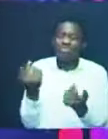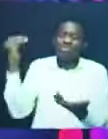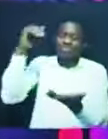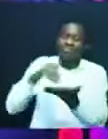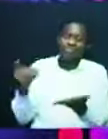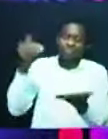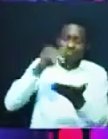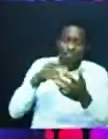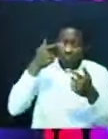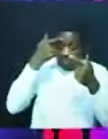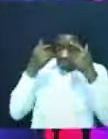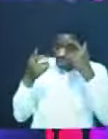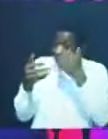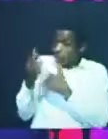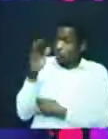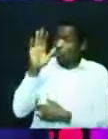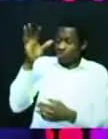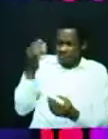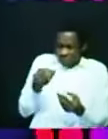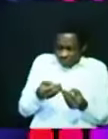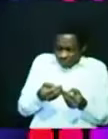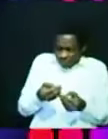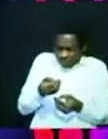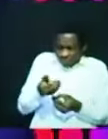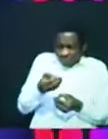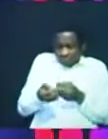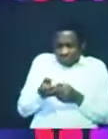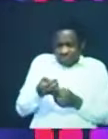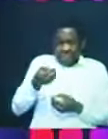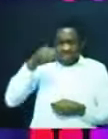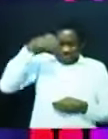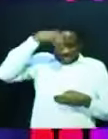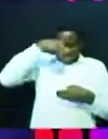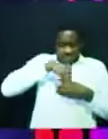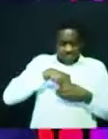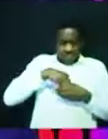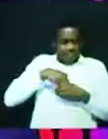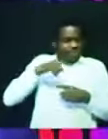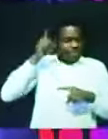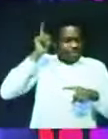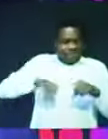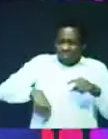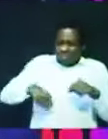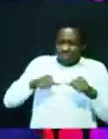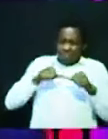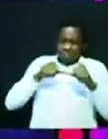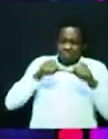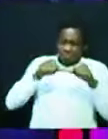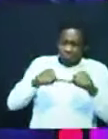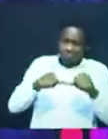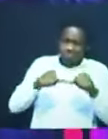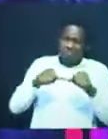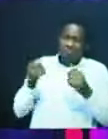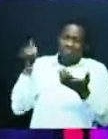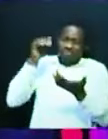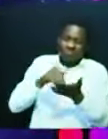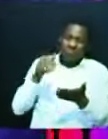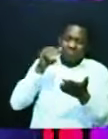They cannot go on sinning because they have been born of God. Yes.